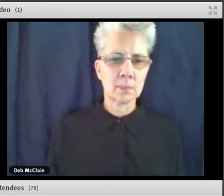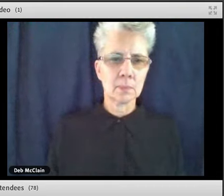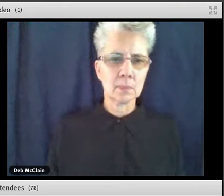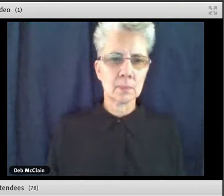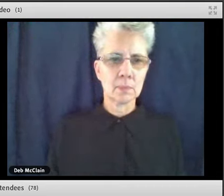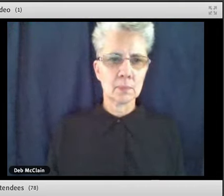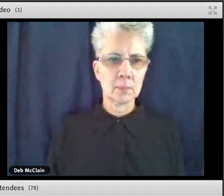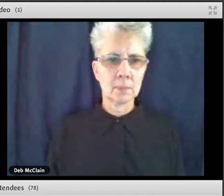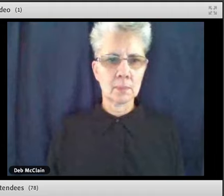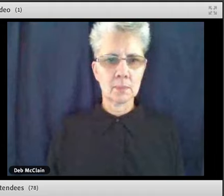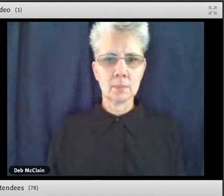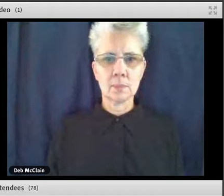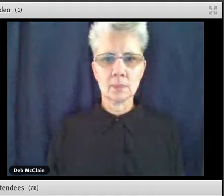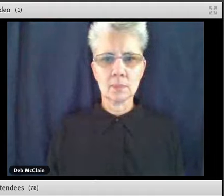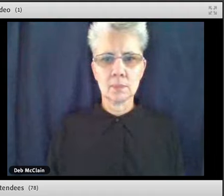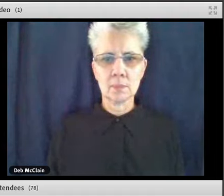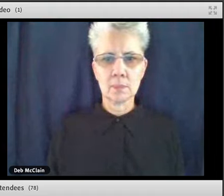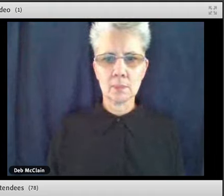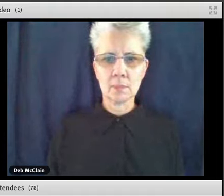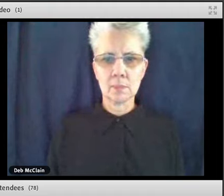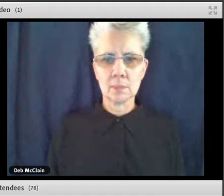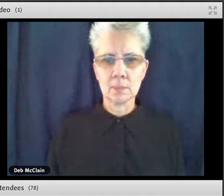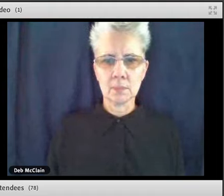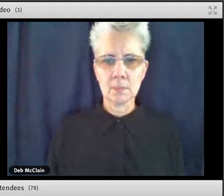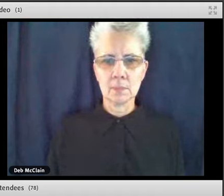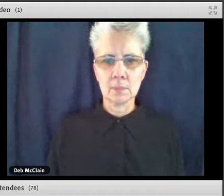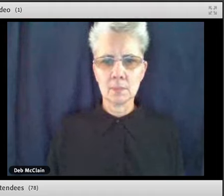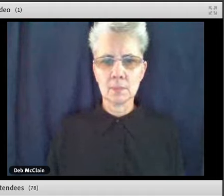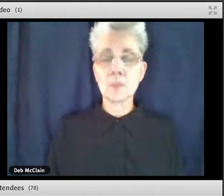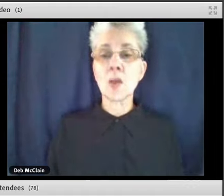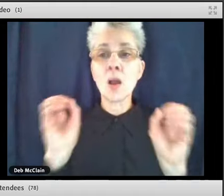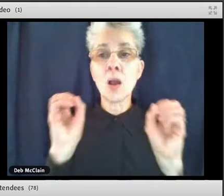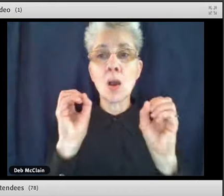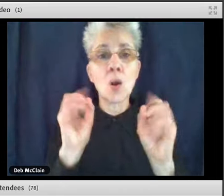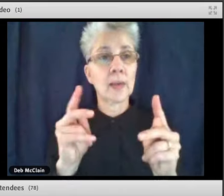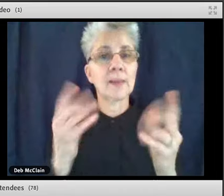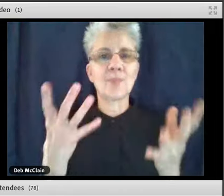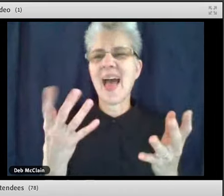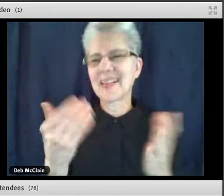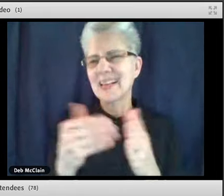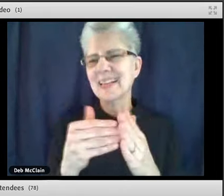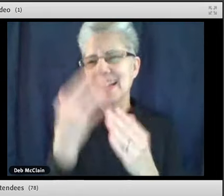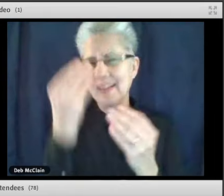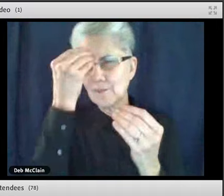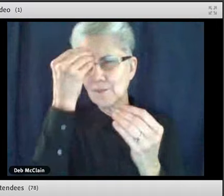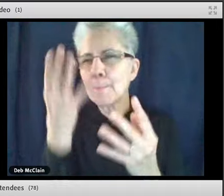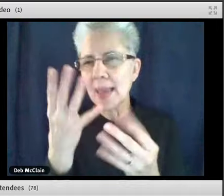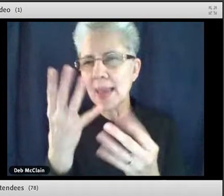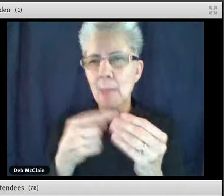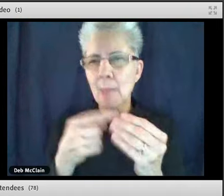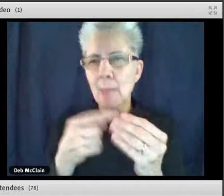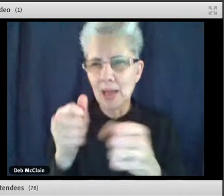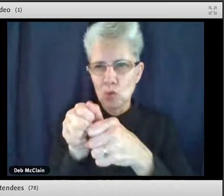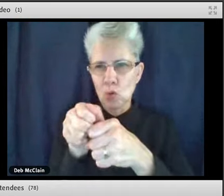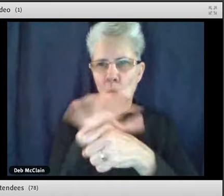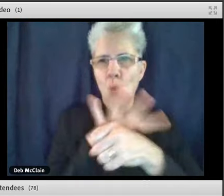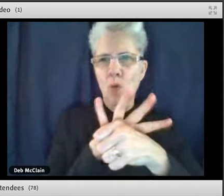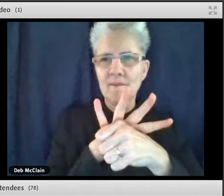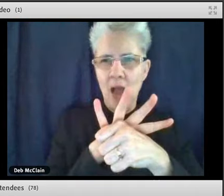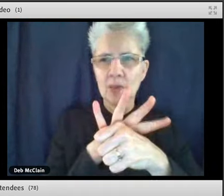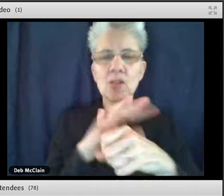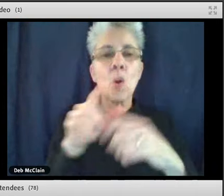coronavirus? A logical, I'm going to share my fears with you, and they don't have to be logical. That's okay. You're allowed to